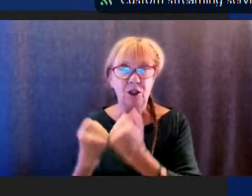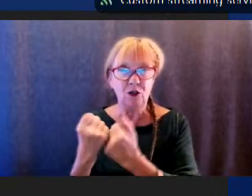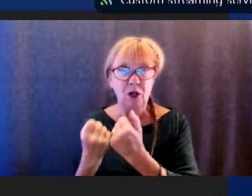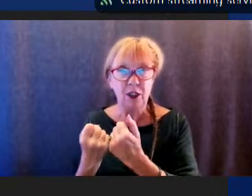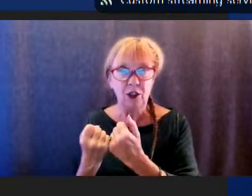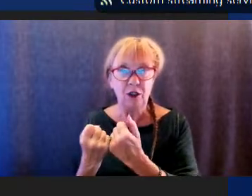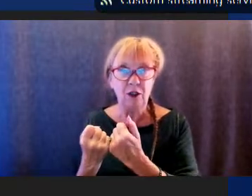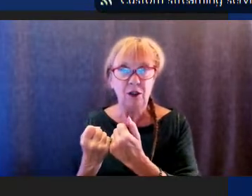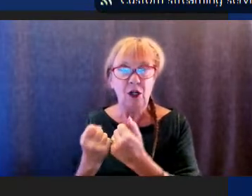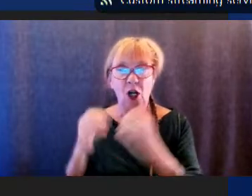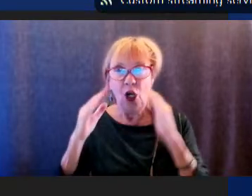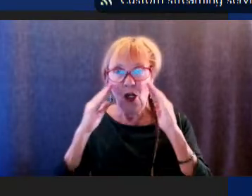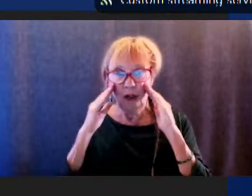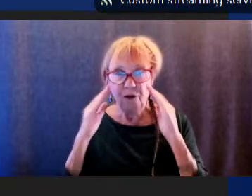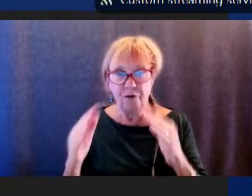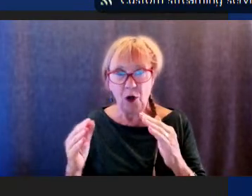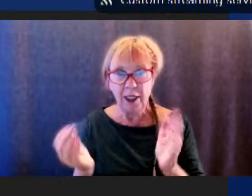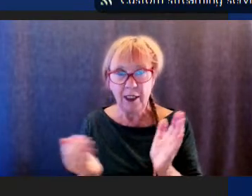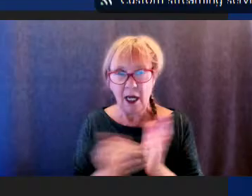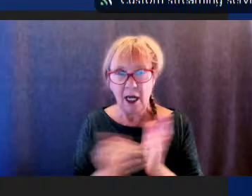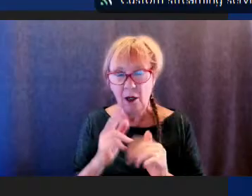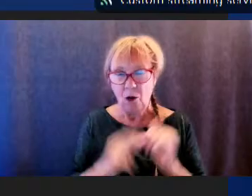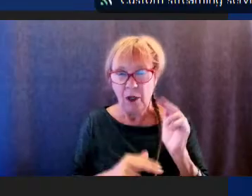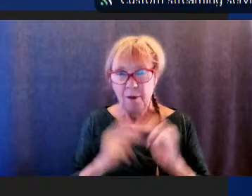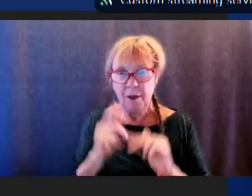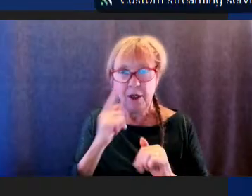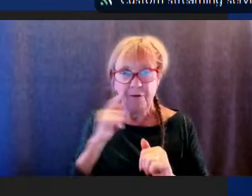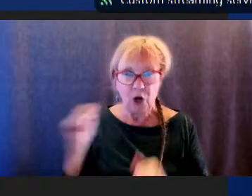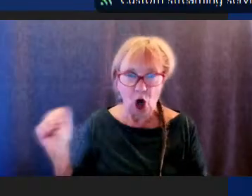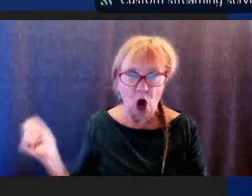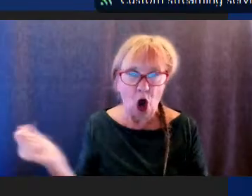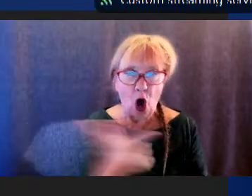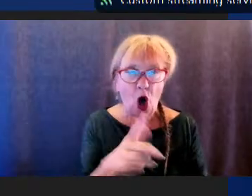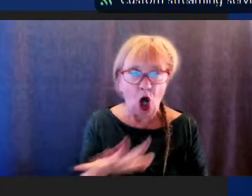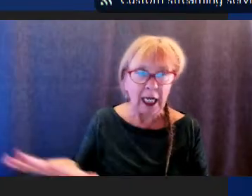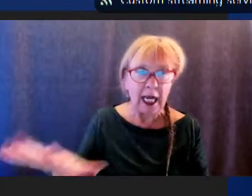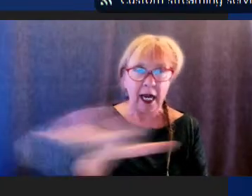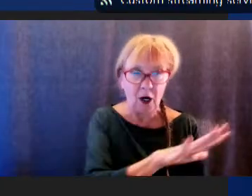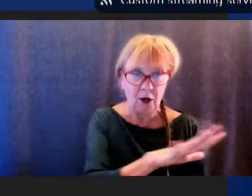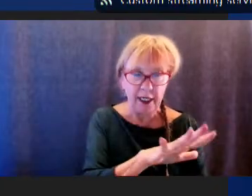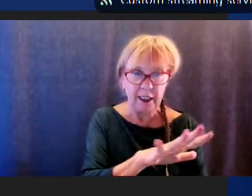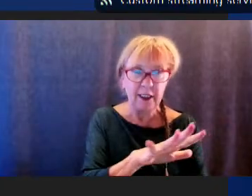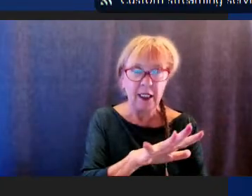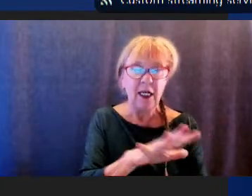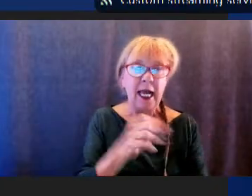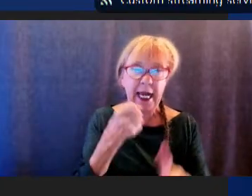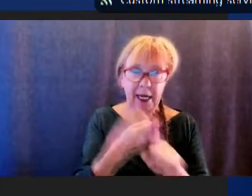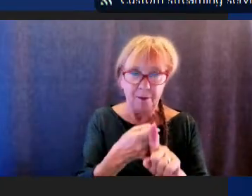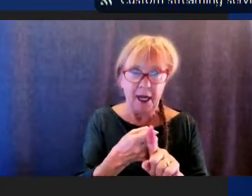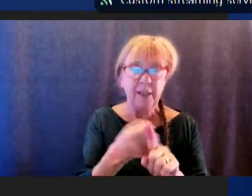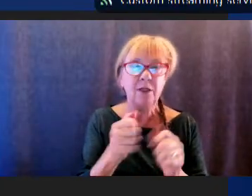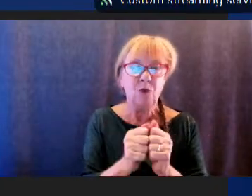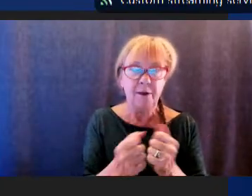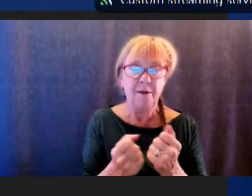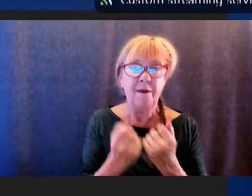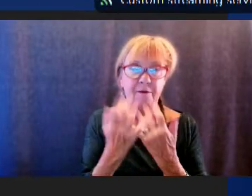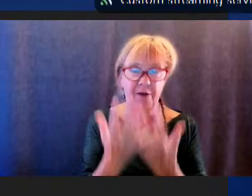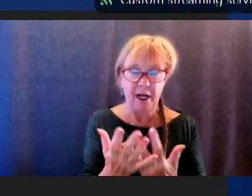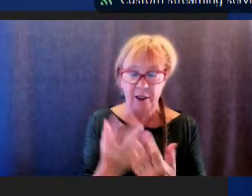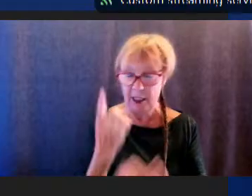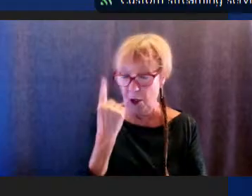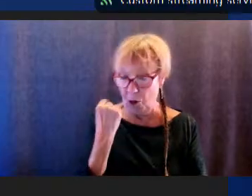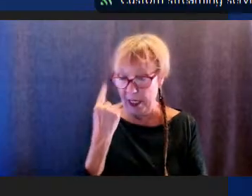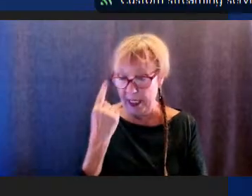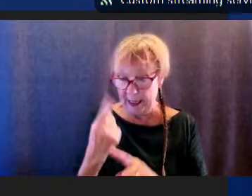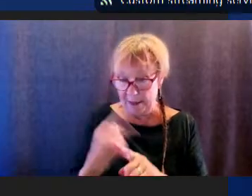for all areas impacted by the January 2025 fires. In recent months, there have been much discussion about recovery